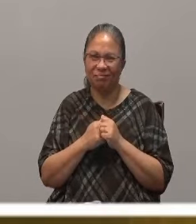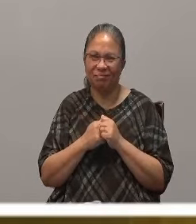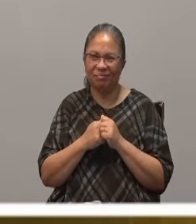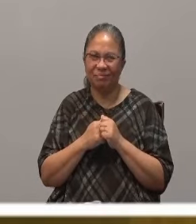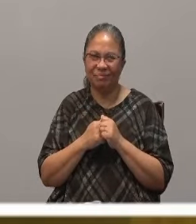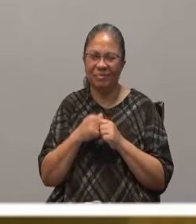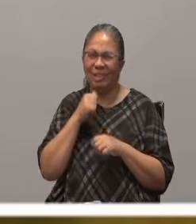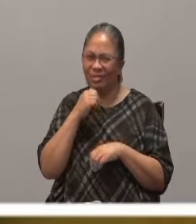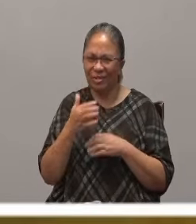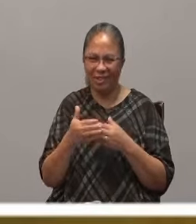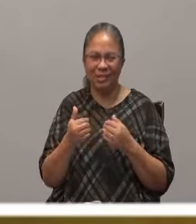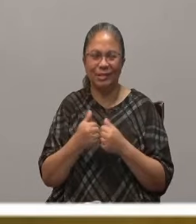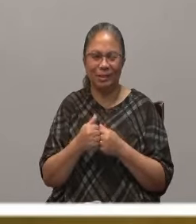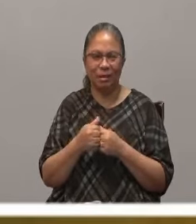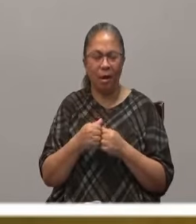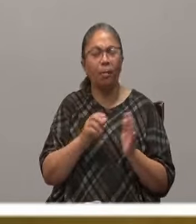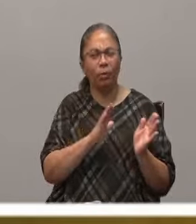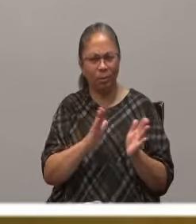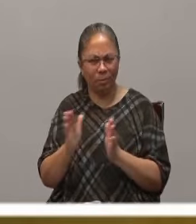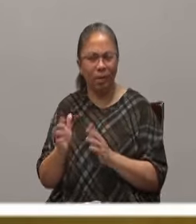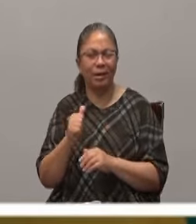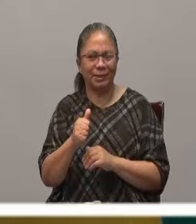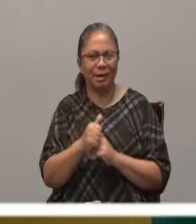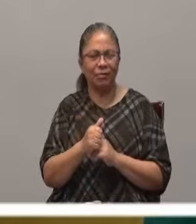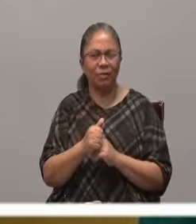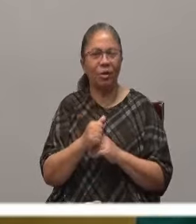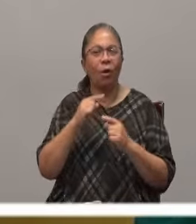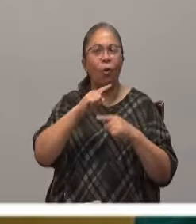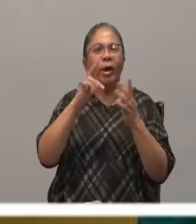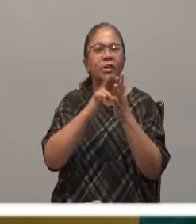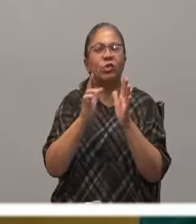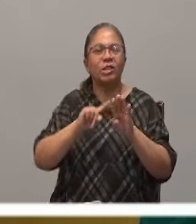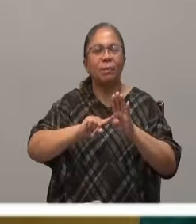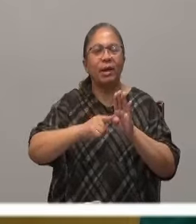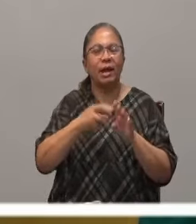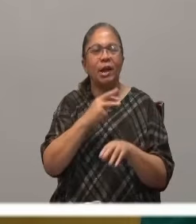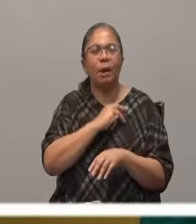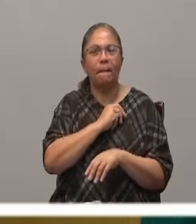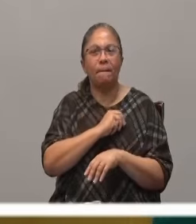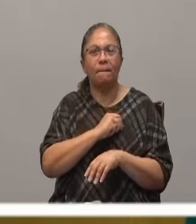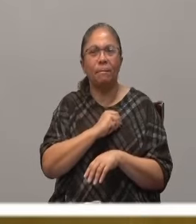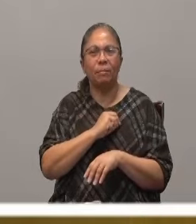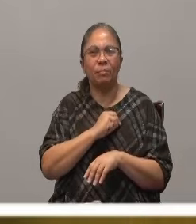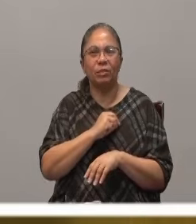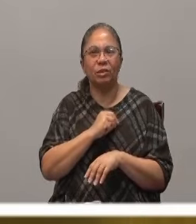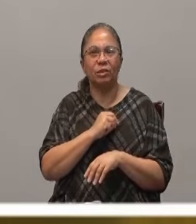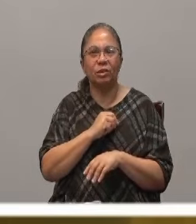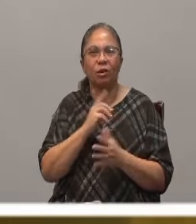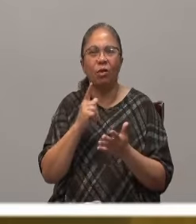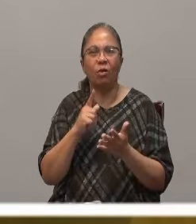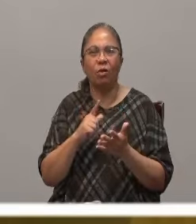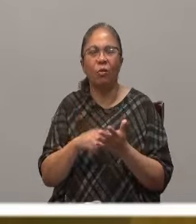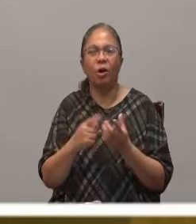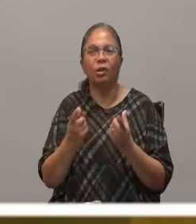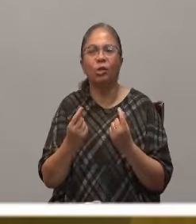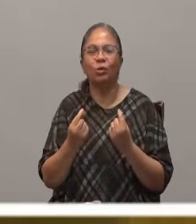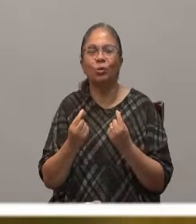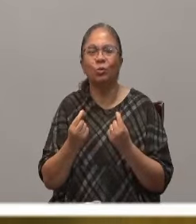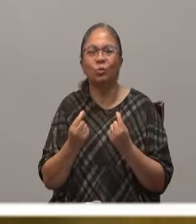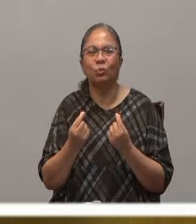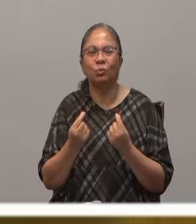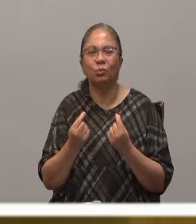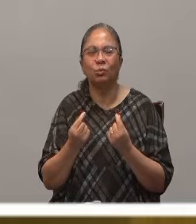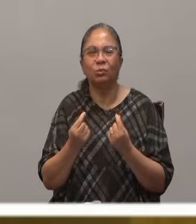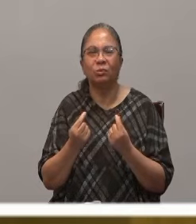You know the drill. When Jesus starts his ministry, the first thing he deals with is the church devils.